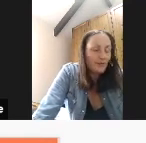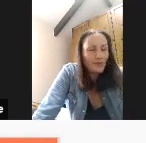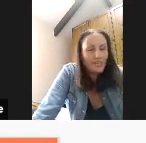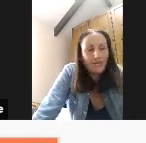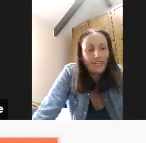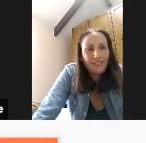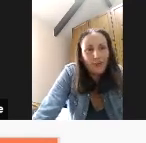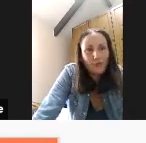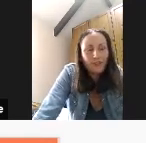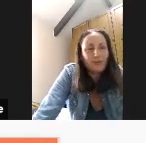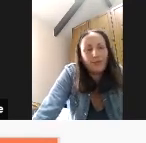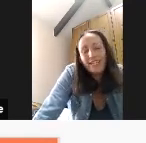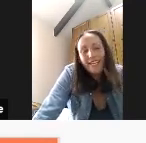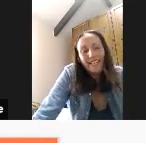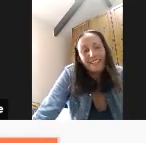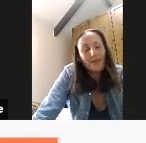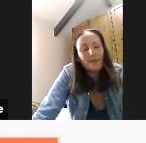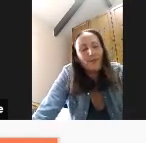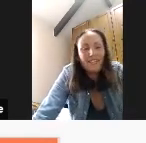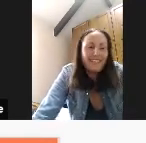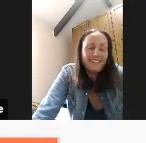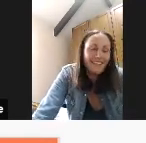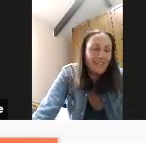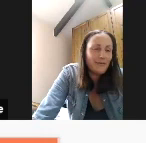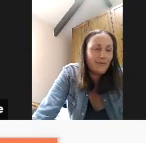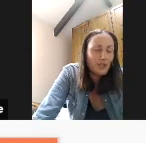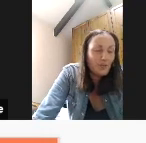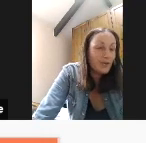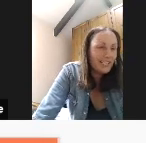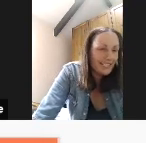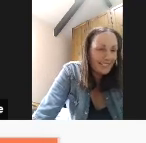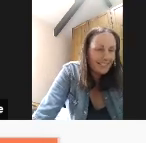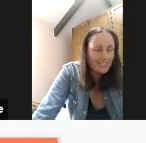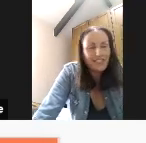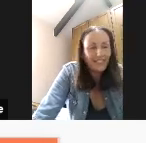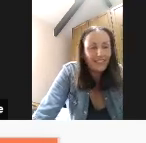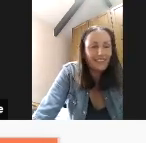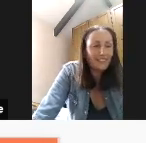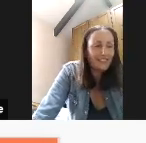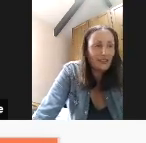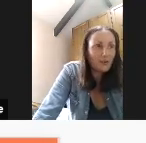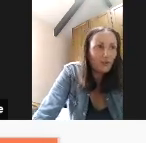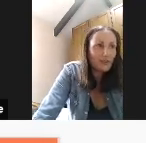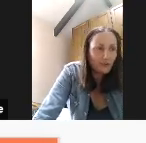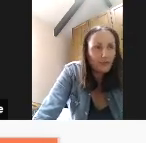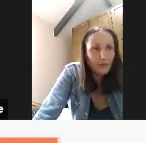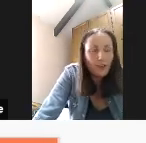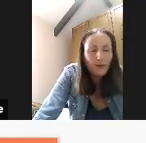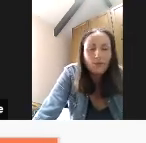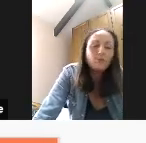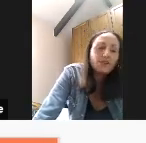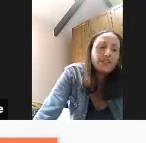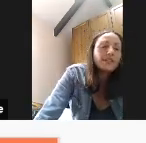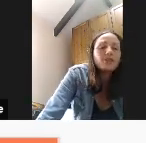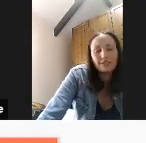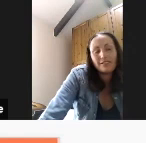Southwest Good Food Network is an incredible example of that, coordinating their logistics services across different food hubs